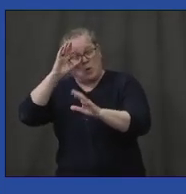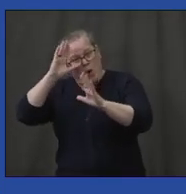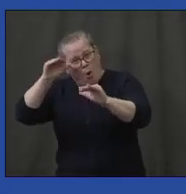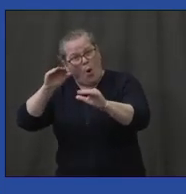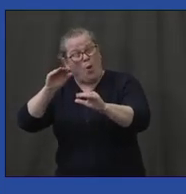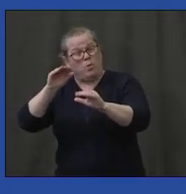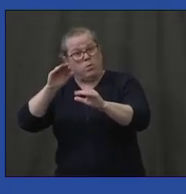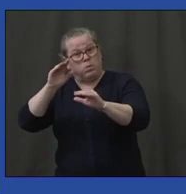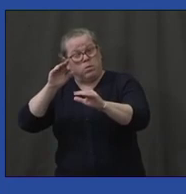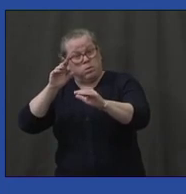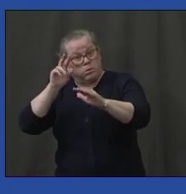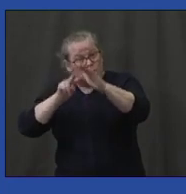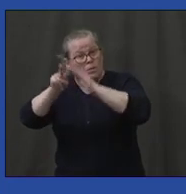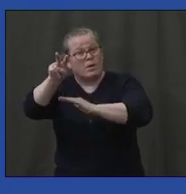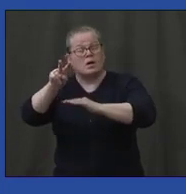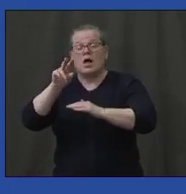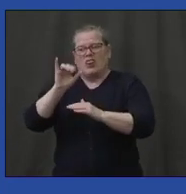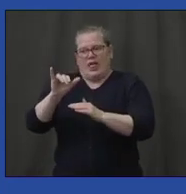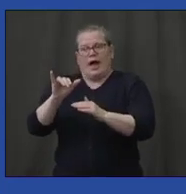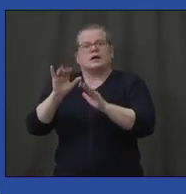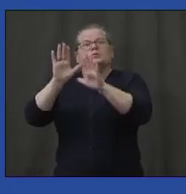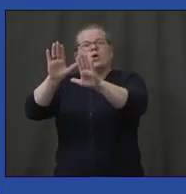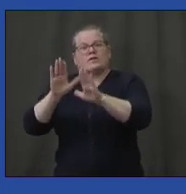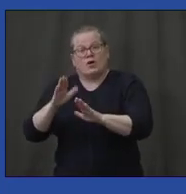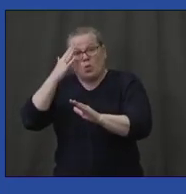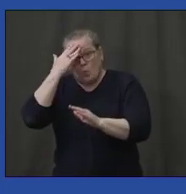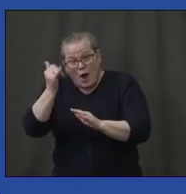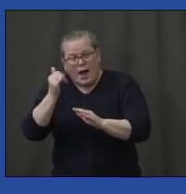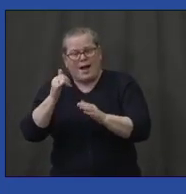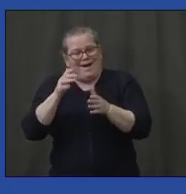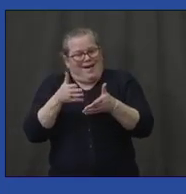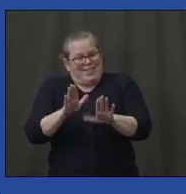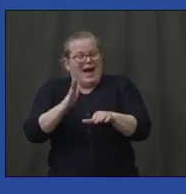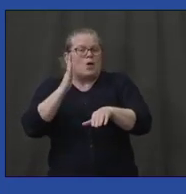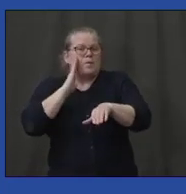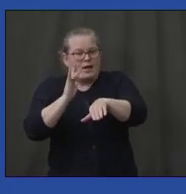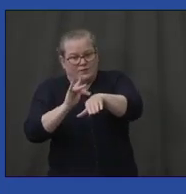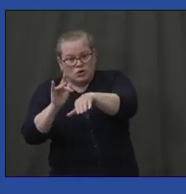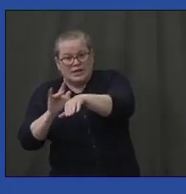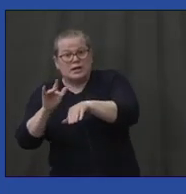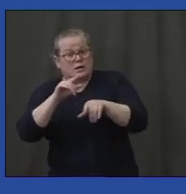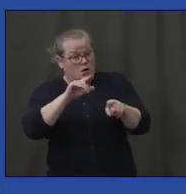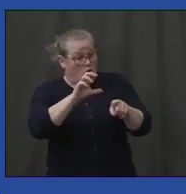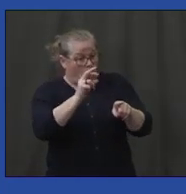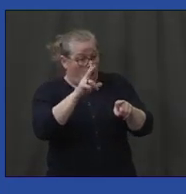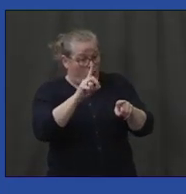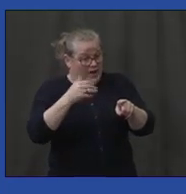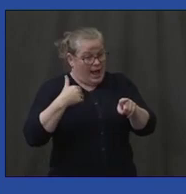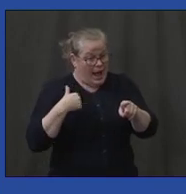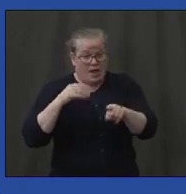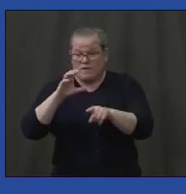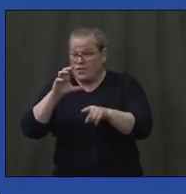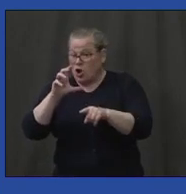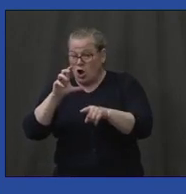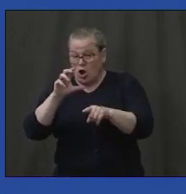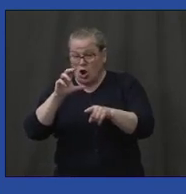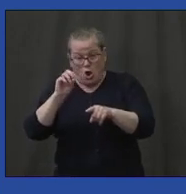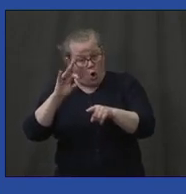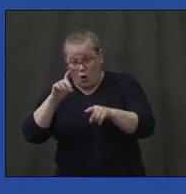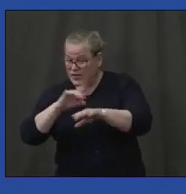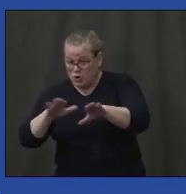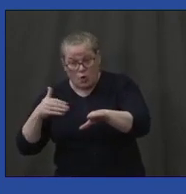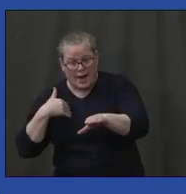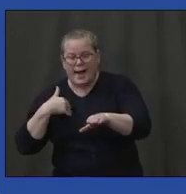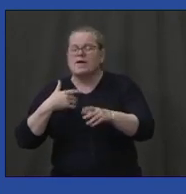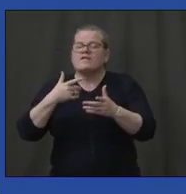up beds, because we find out who is COVID and who is not, who needs that ICU bed and who can go somewhere else.